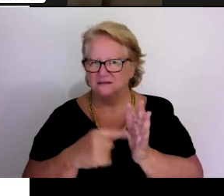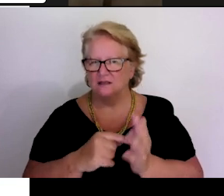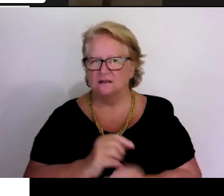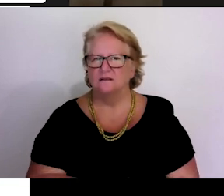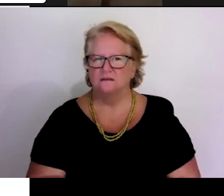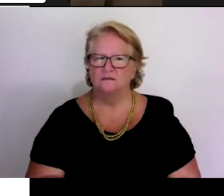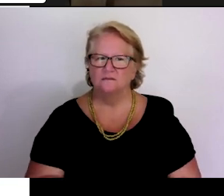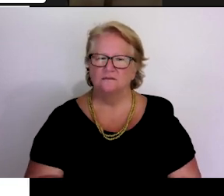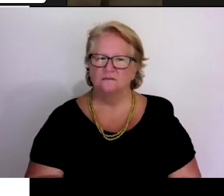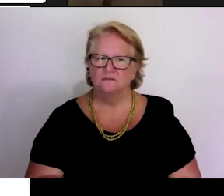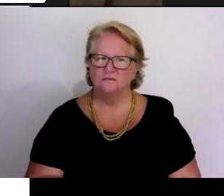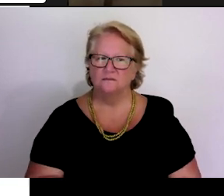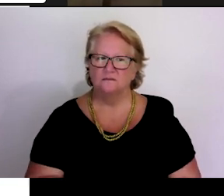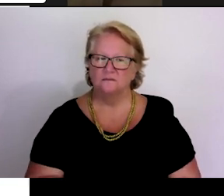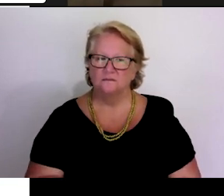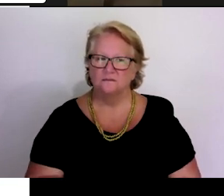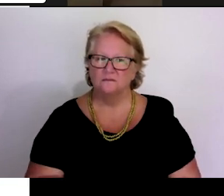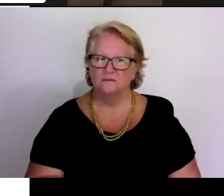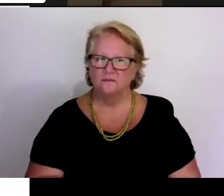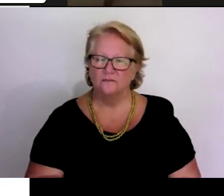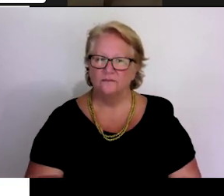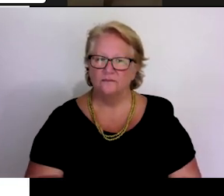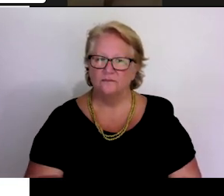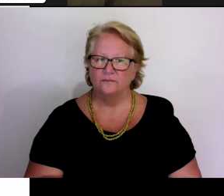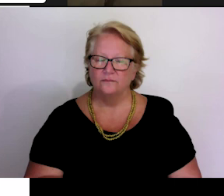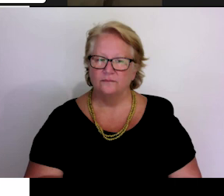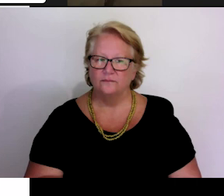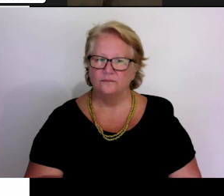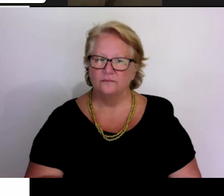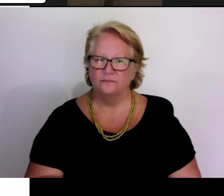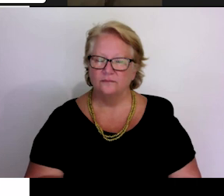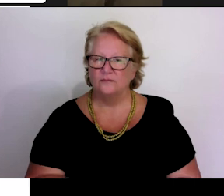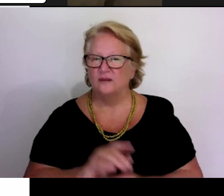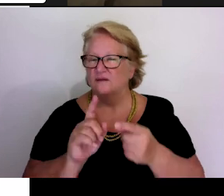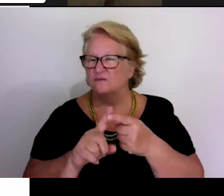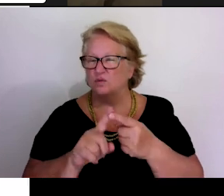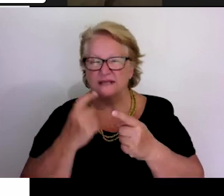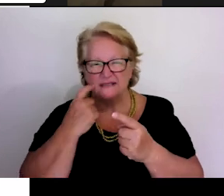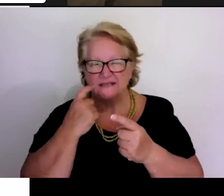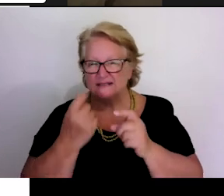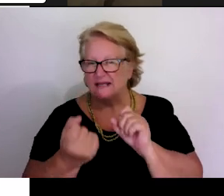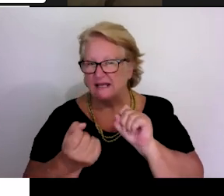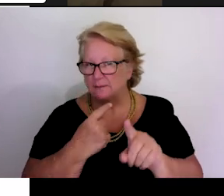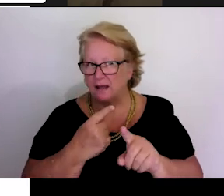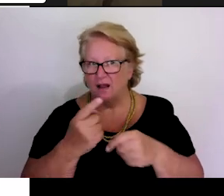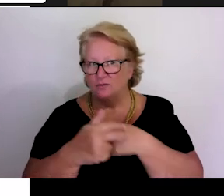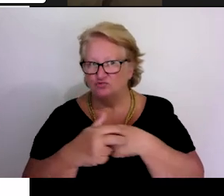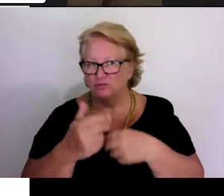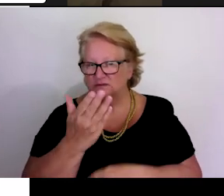So the very easiest thing to do to start with is to email that email address